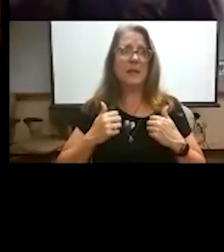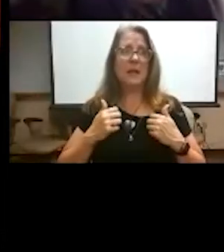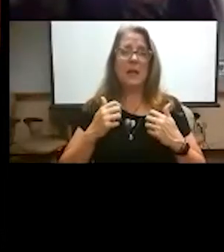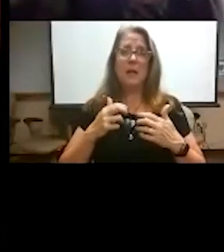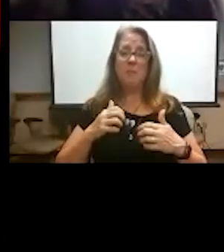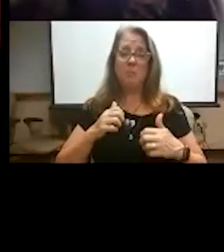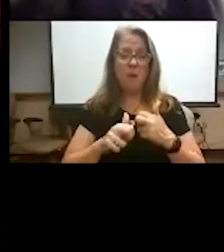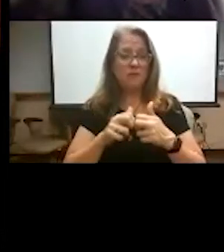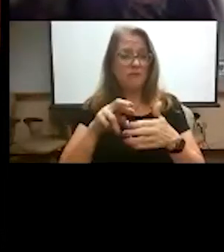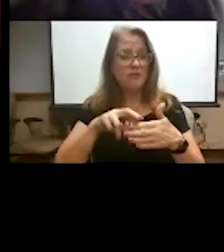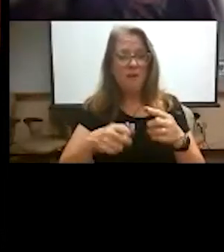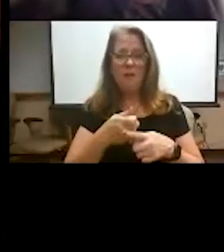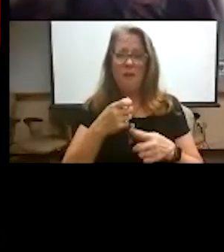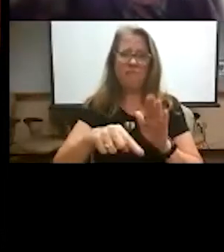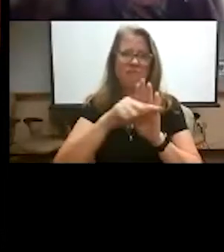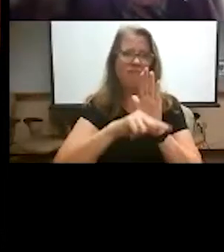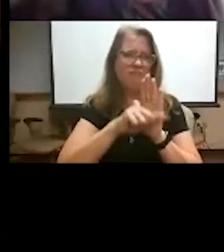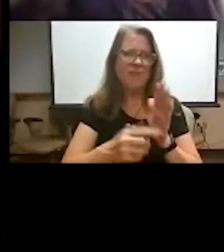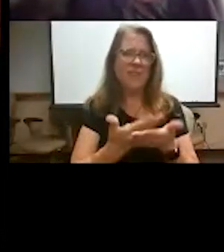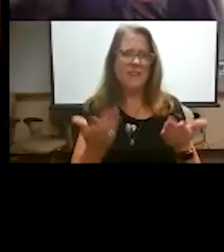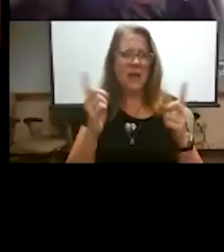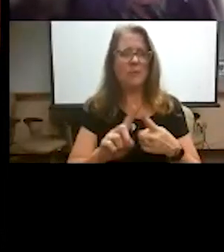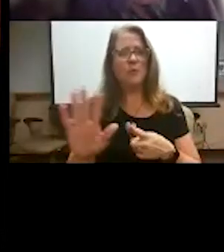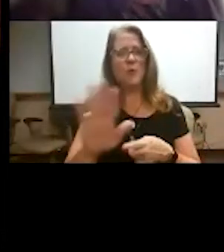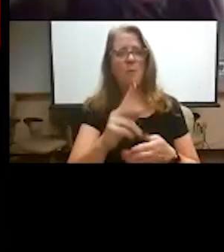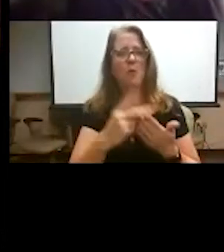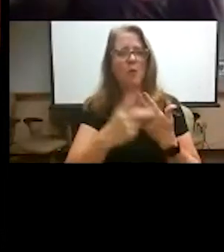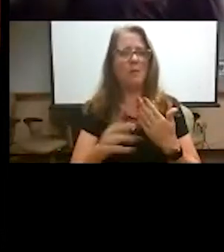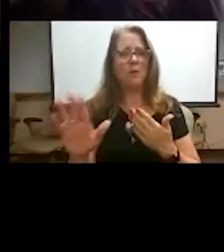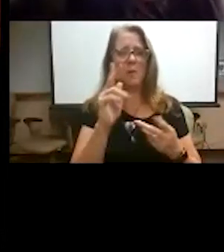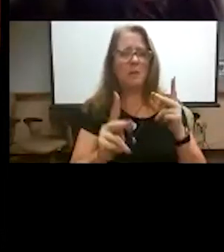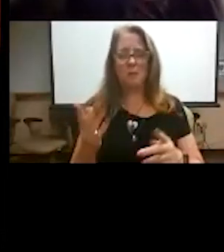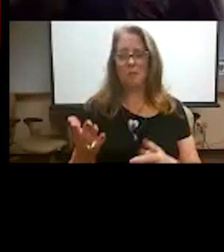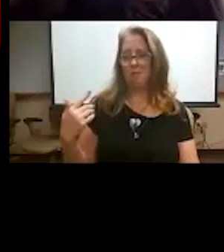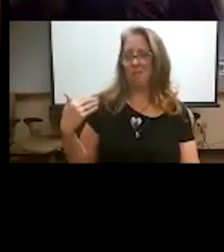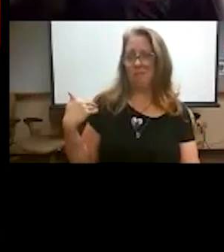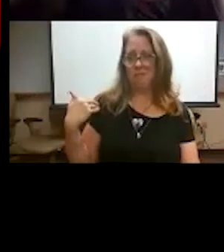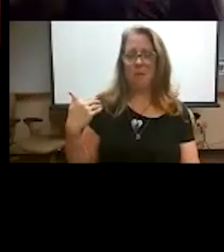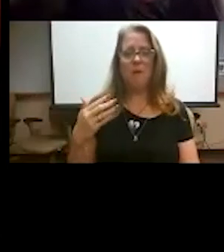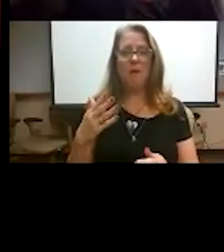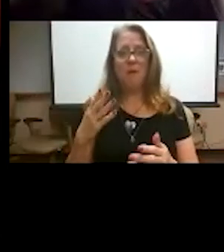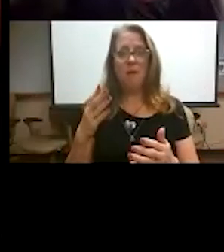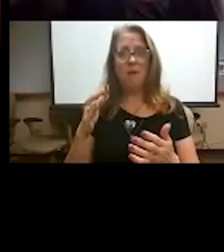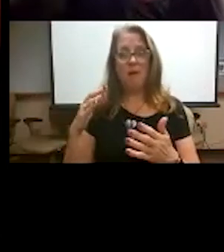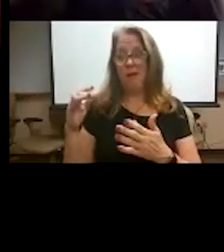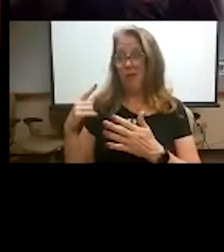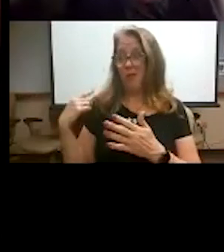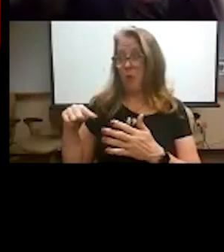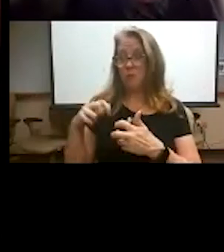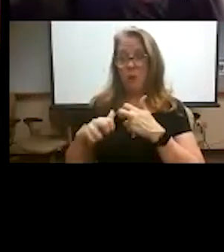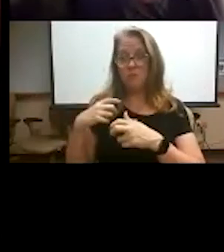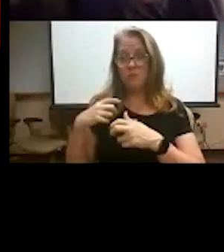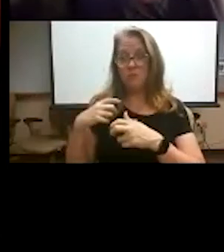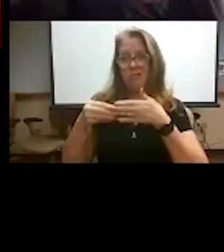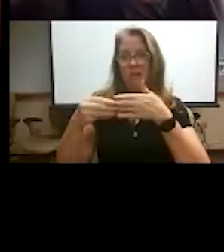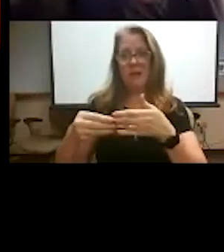all kinds of bad things that have happened to your program and to your people. And that it's led you to adapt in ways that